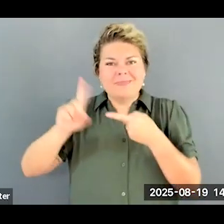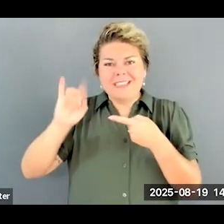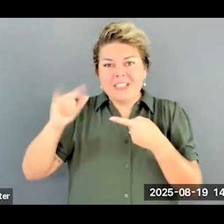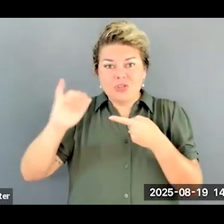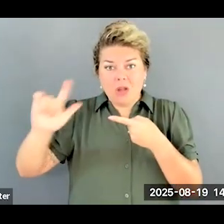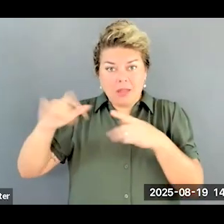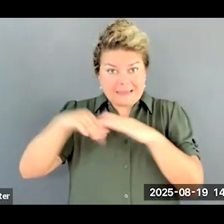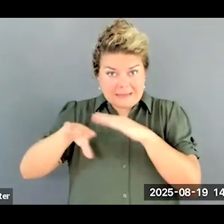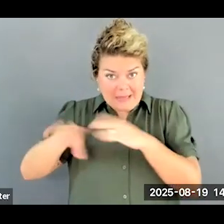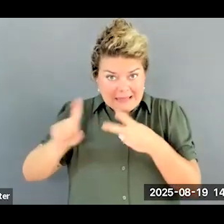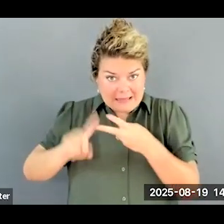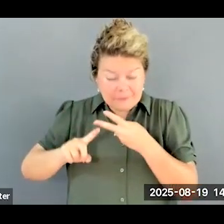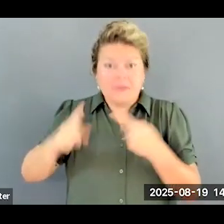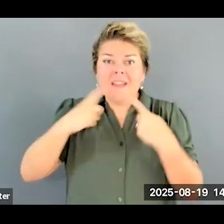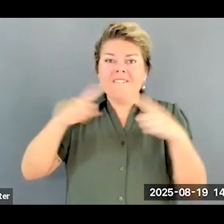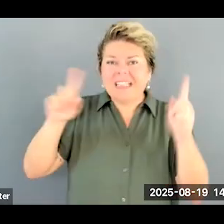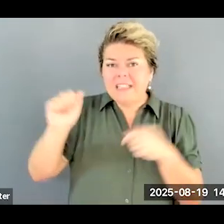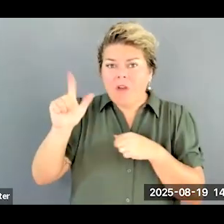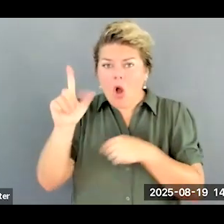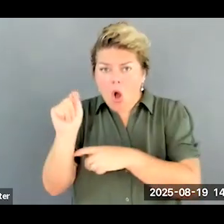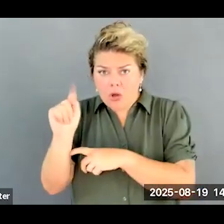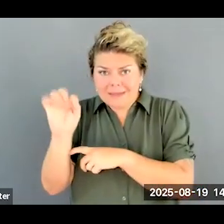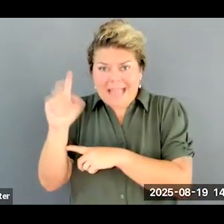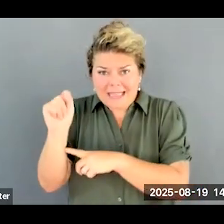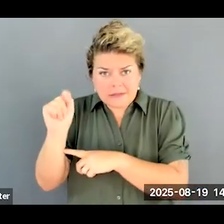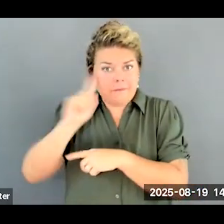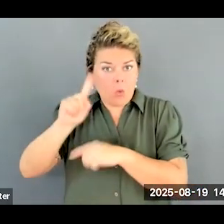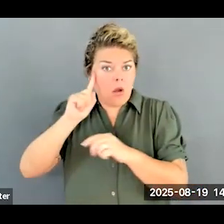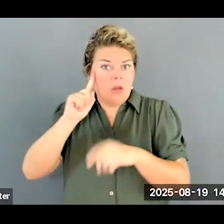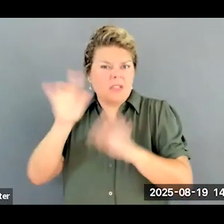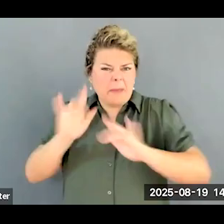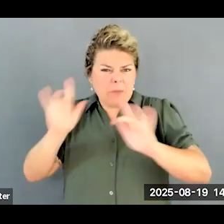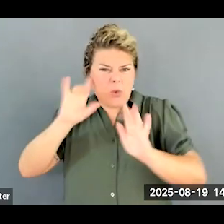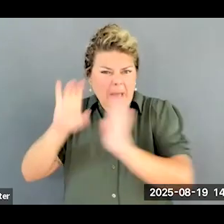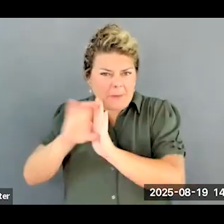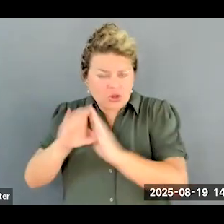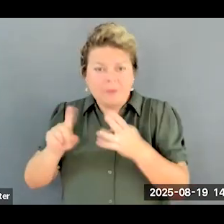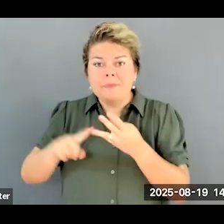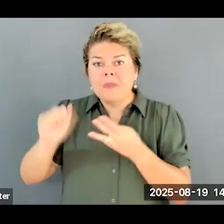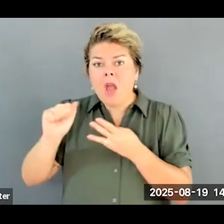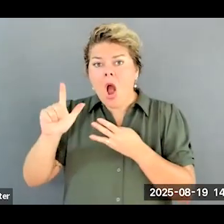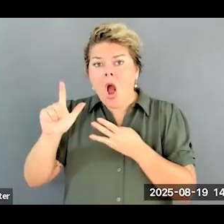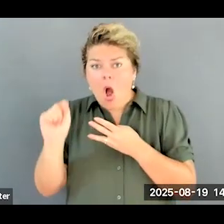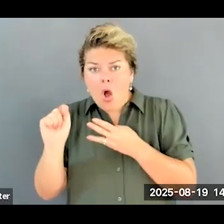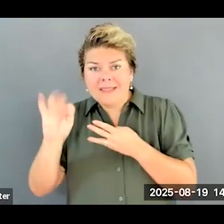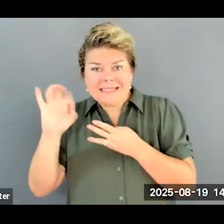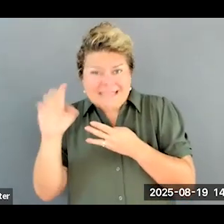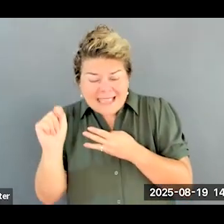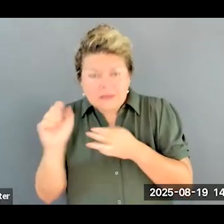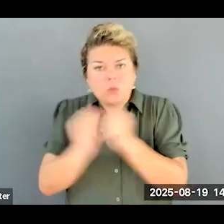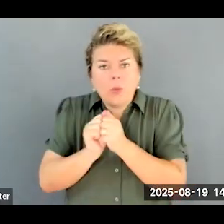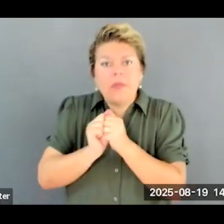accessibility, effective alt texts for digital images, alternative text in social media and